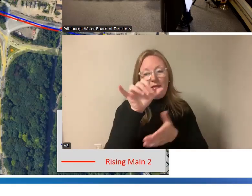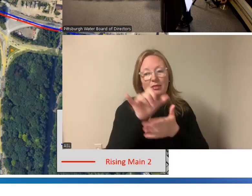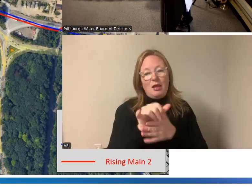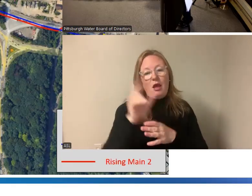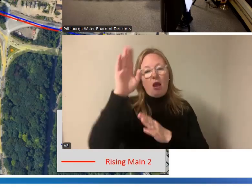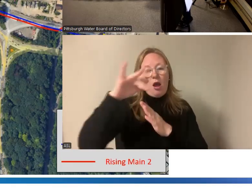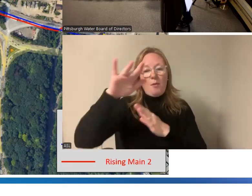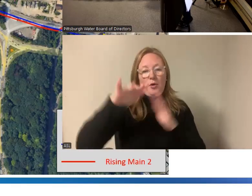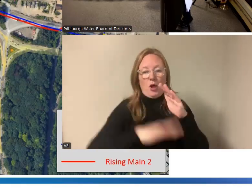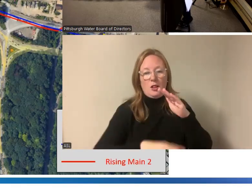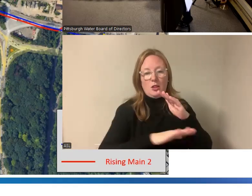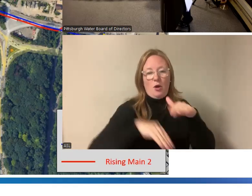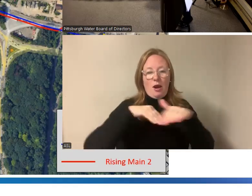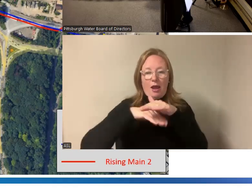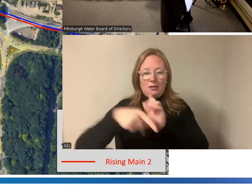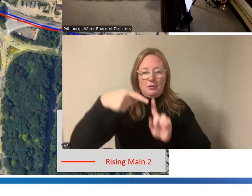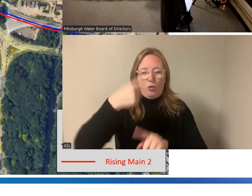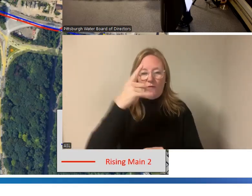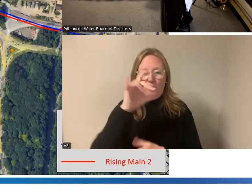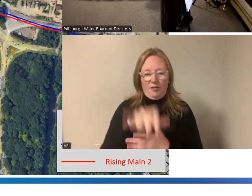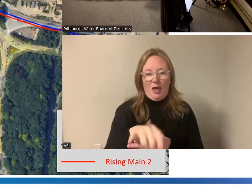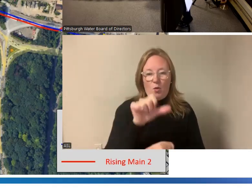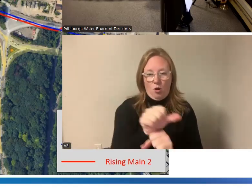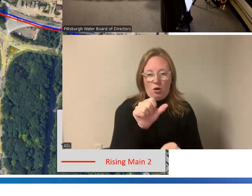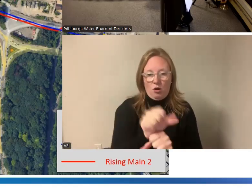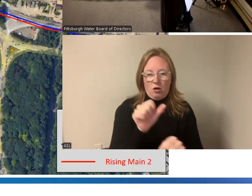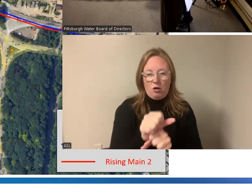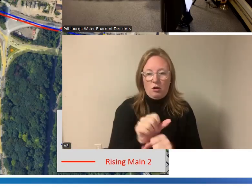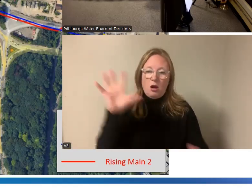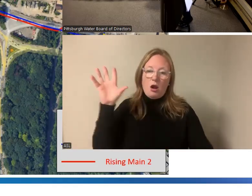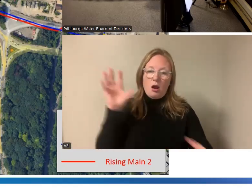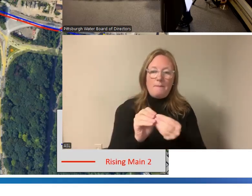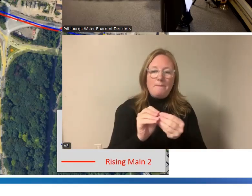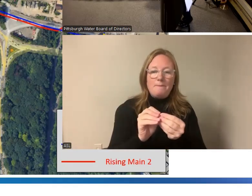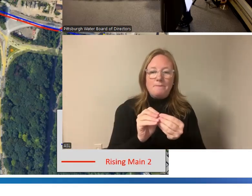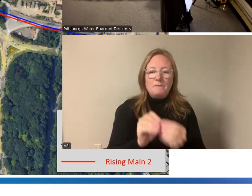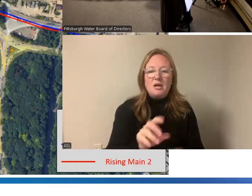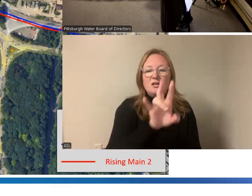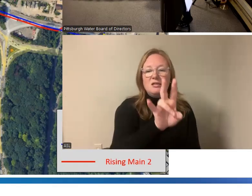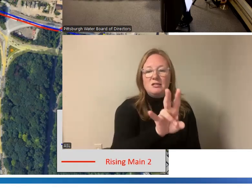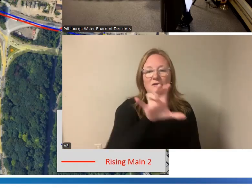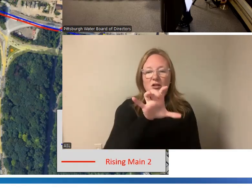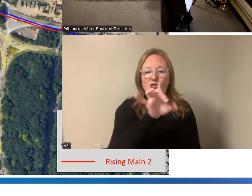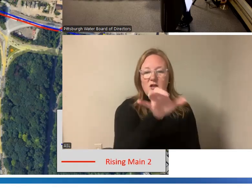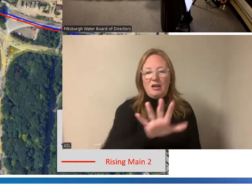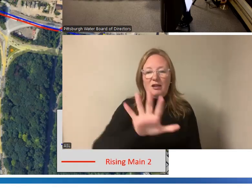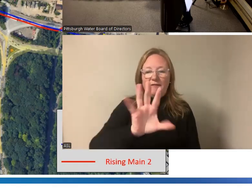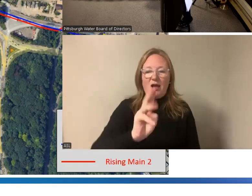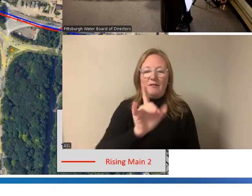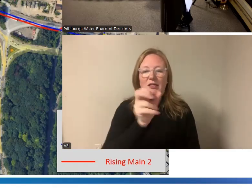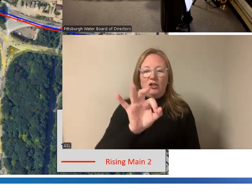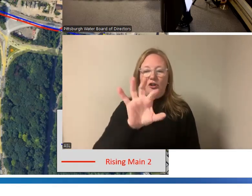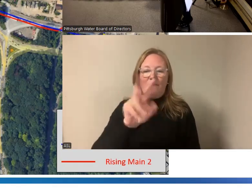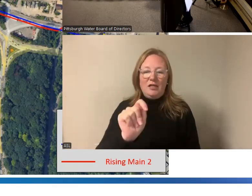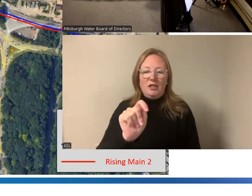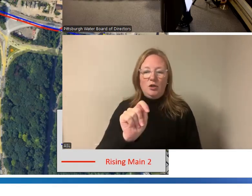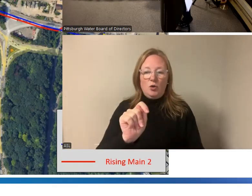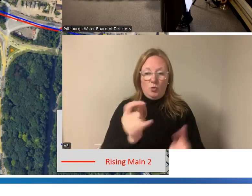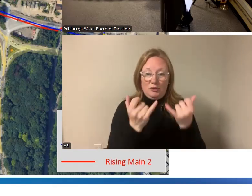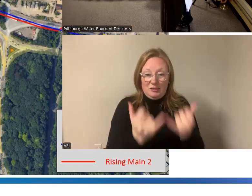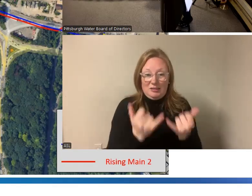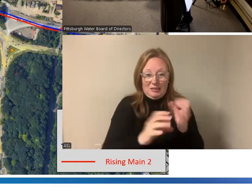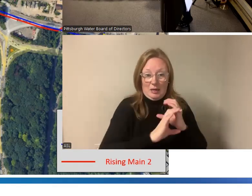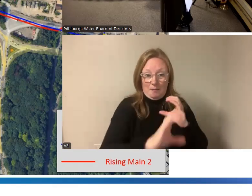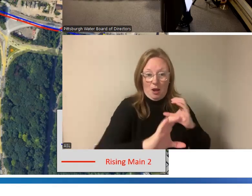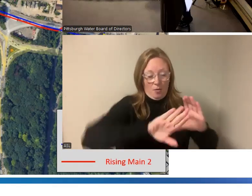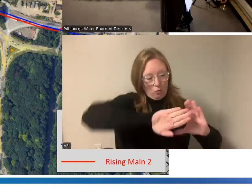for the CFRP work. A total of 785 linear feet of existing pipe was lined with CFRP, and 93